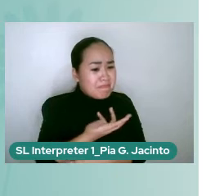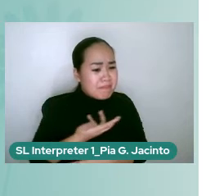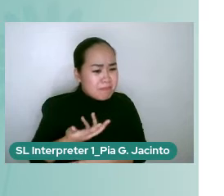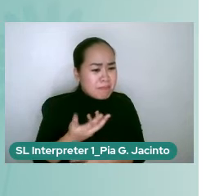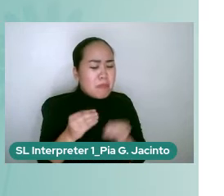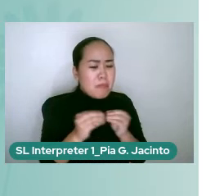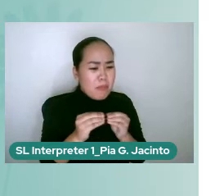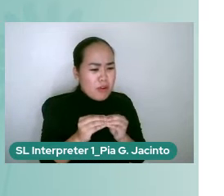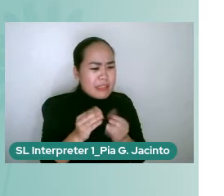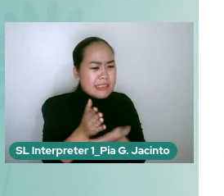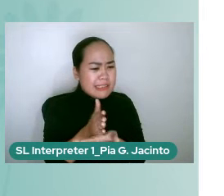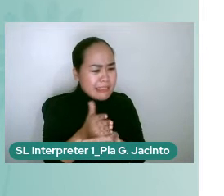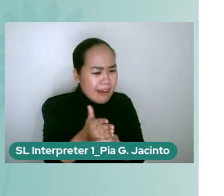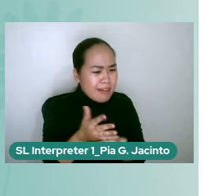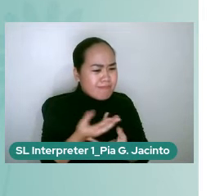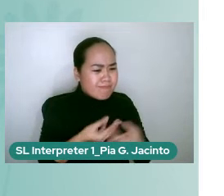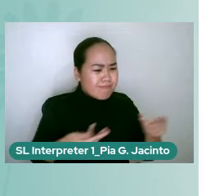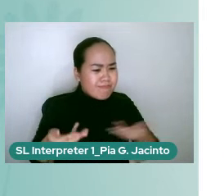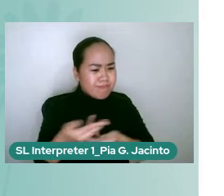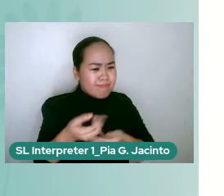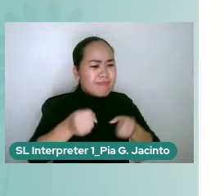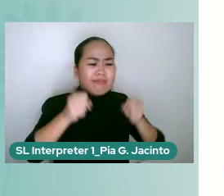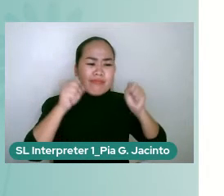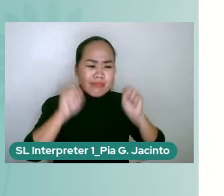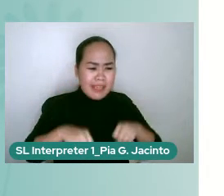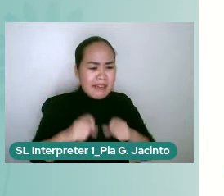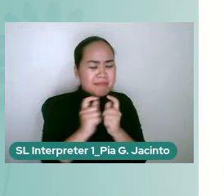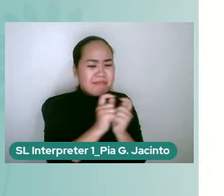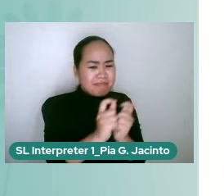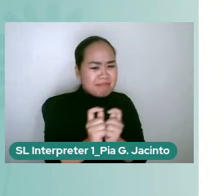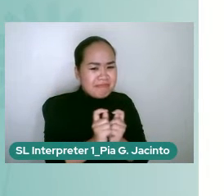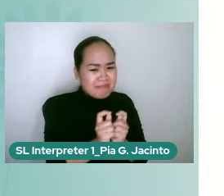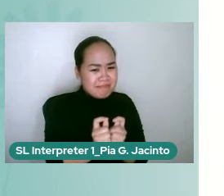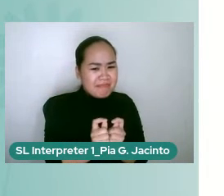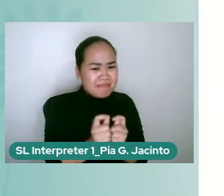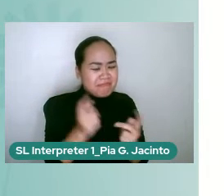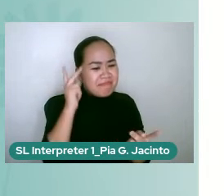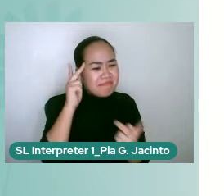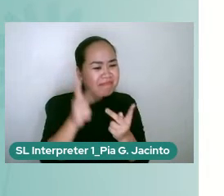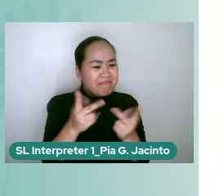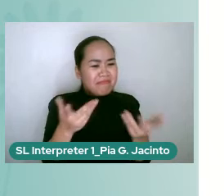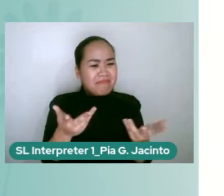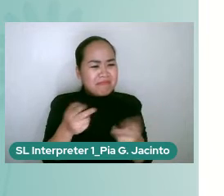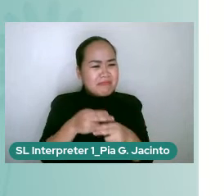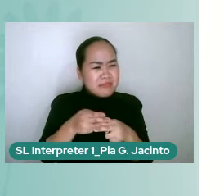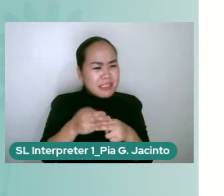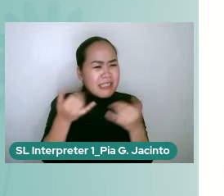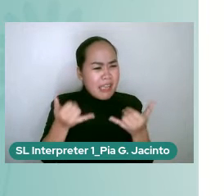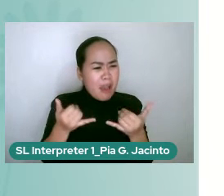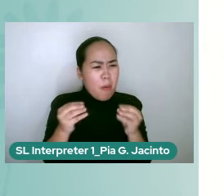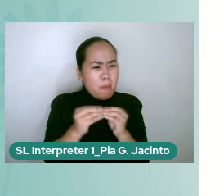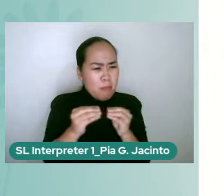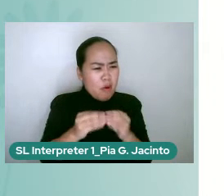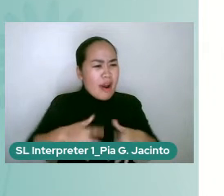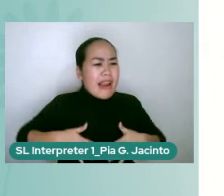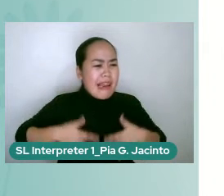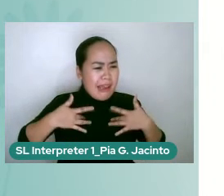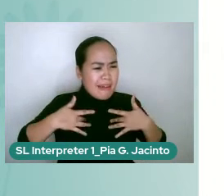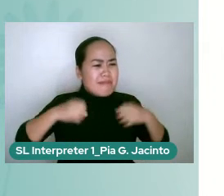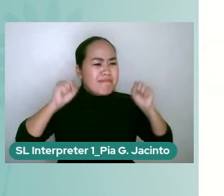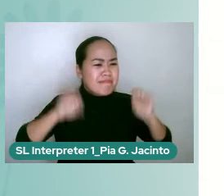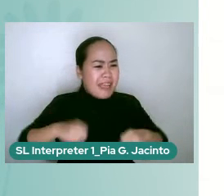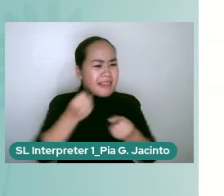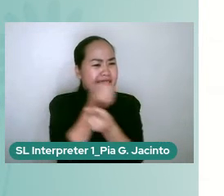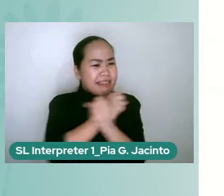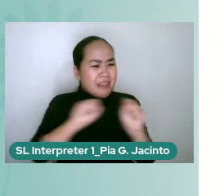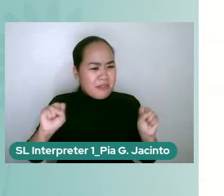here. Together we can and we will reach this target. The sooner we do, the more lives that we will save. Important